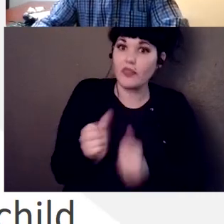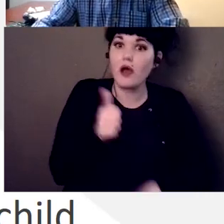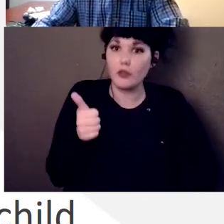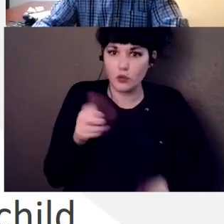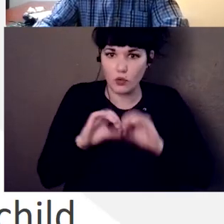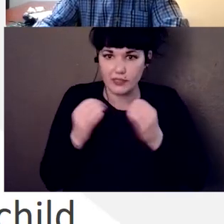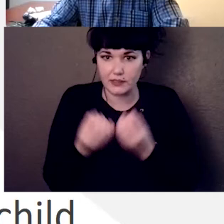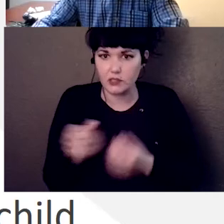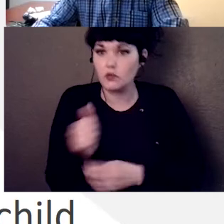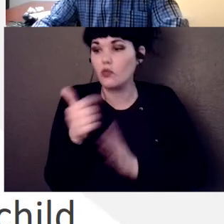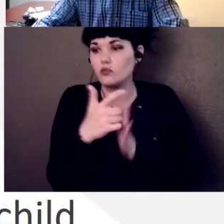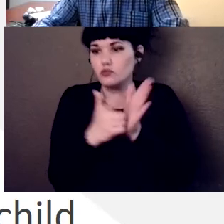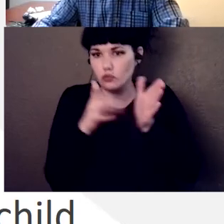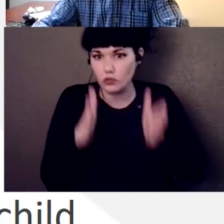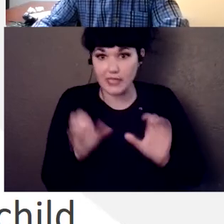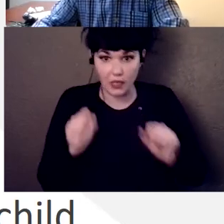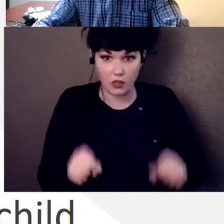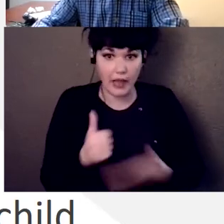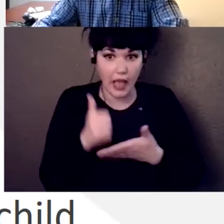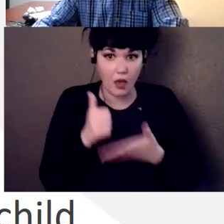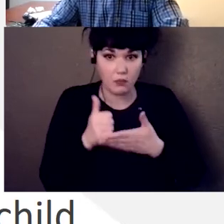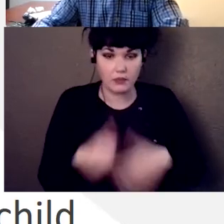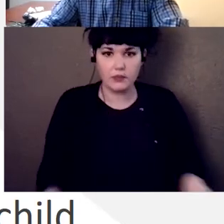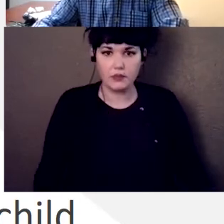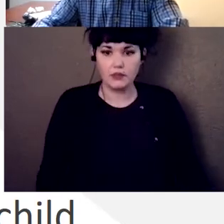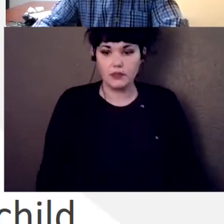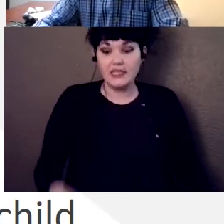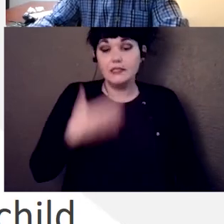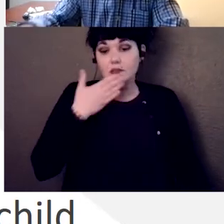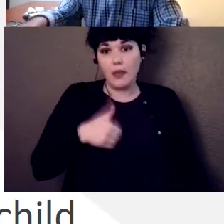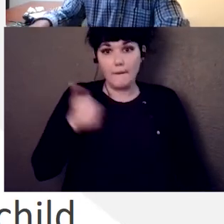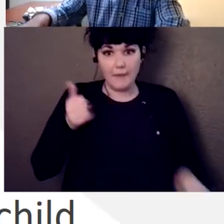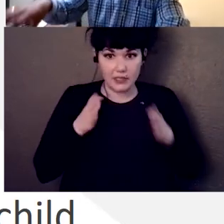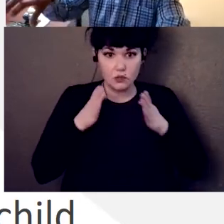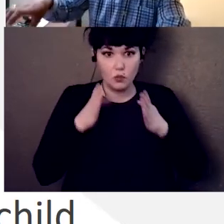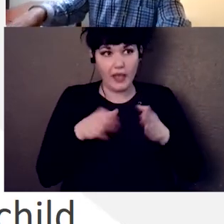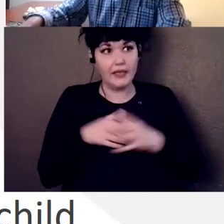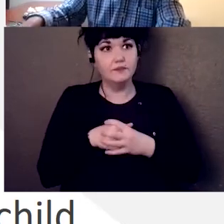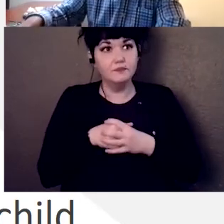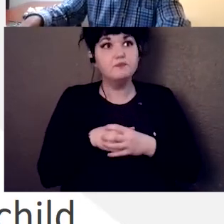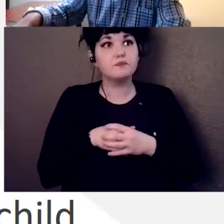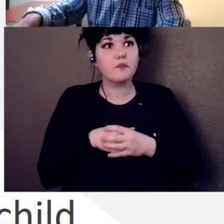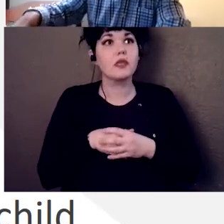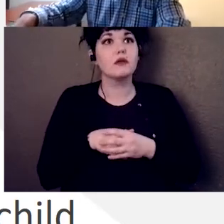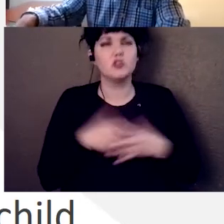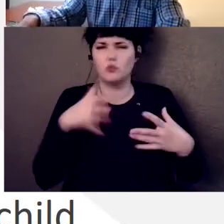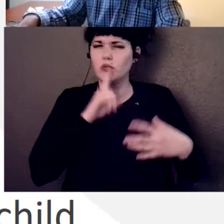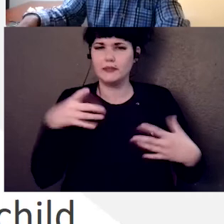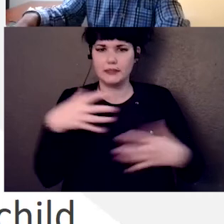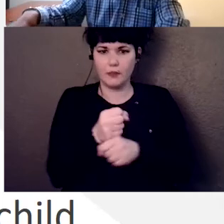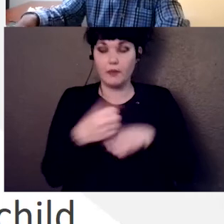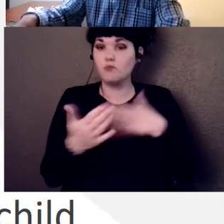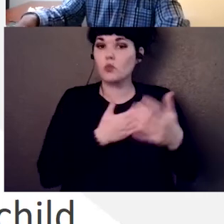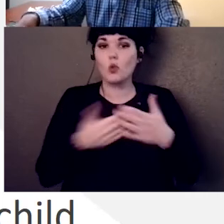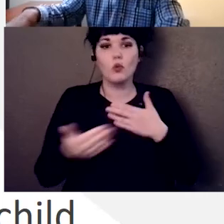able to help. So I think the best way that I can sum it up is that whatever issue that you may have